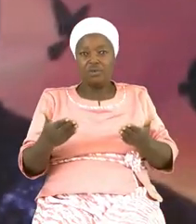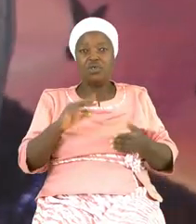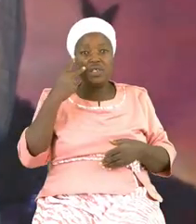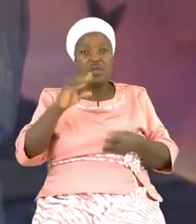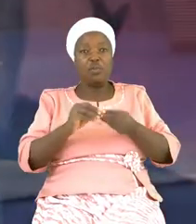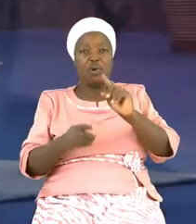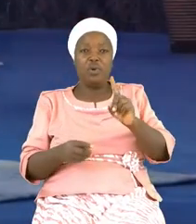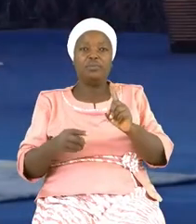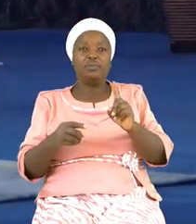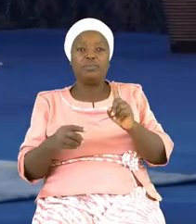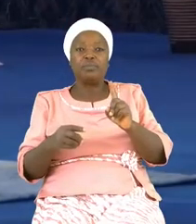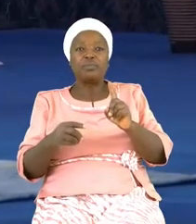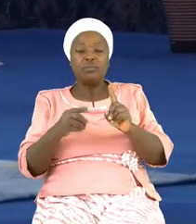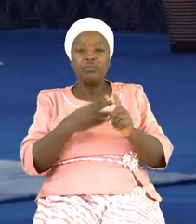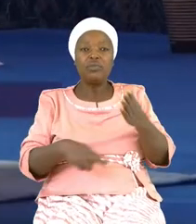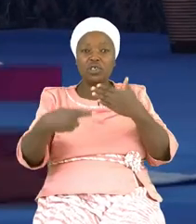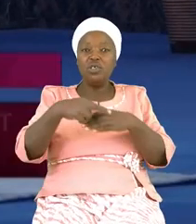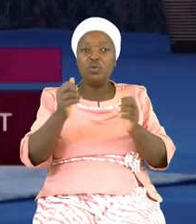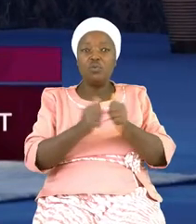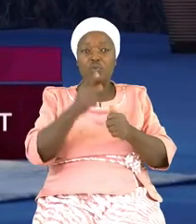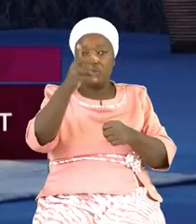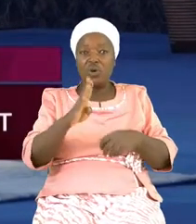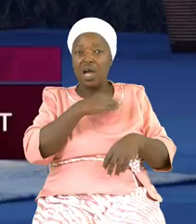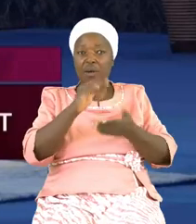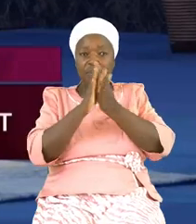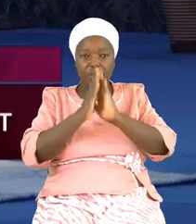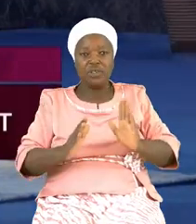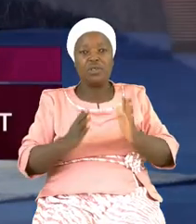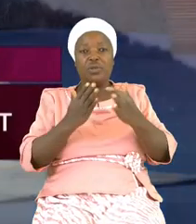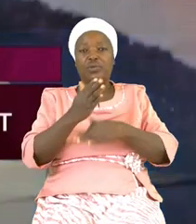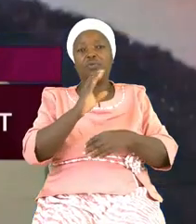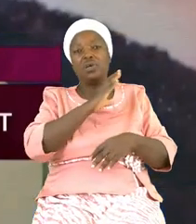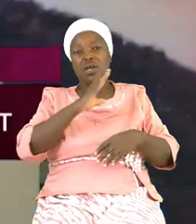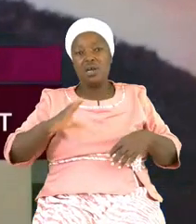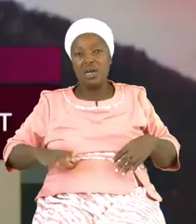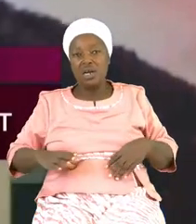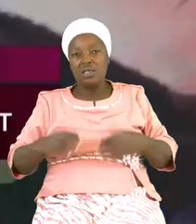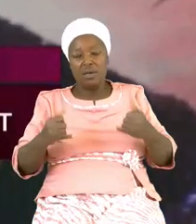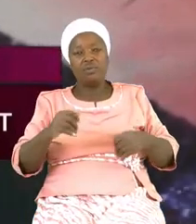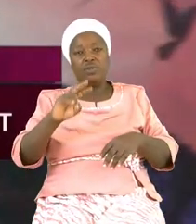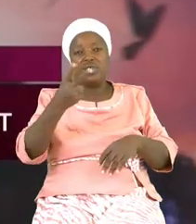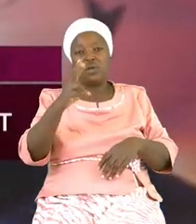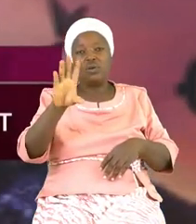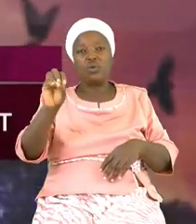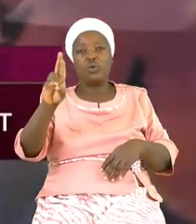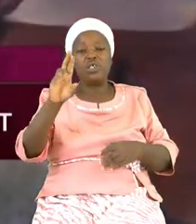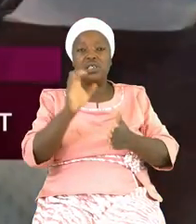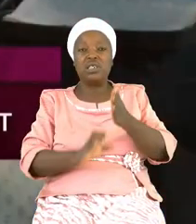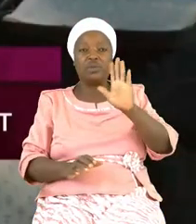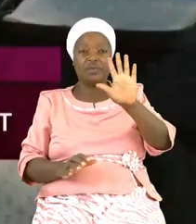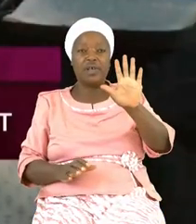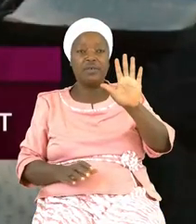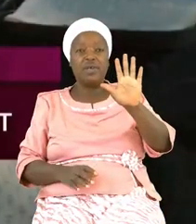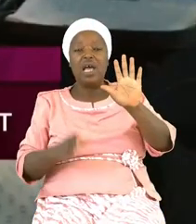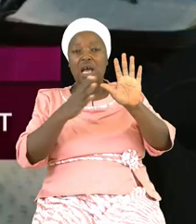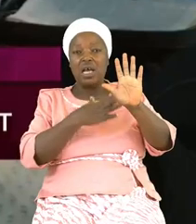with God and peace through Christ. We're looking at 2 Corinthians chapter 5, and we're looking